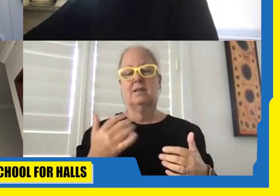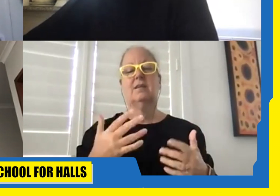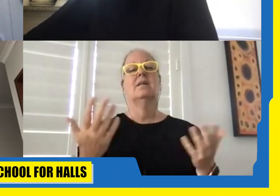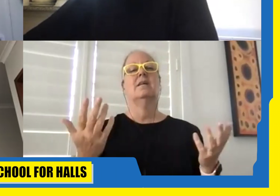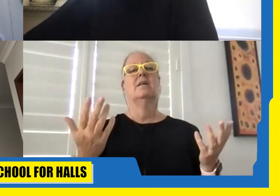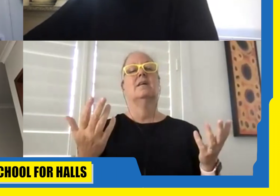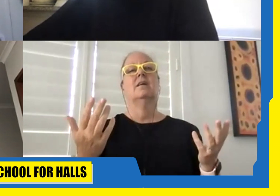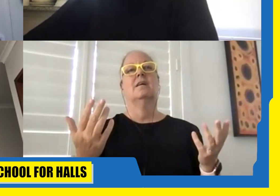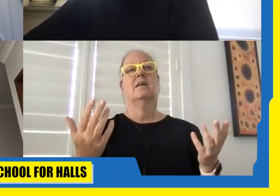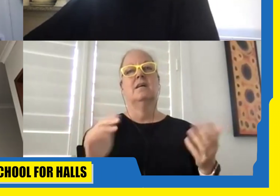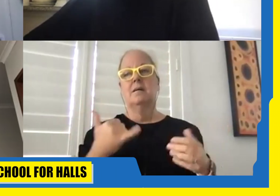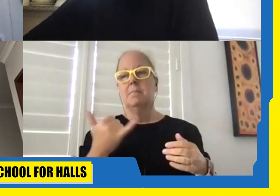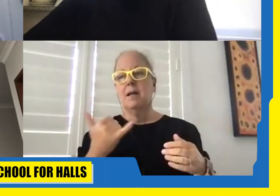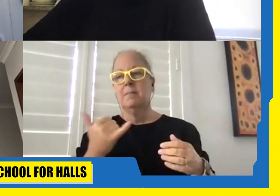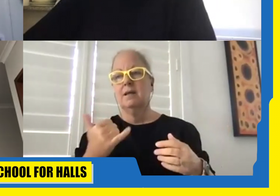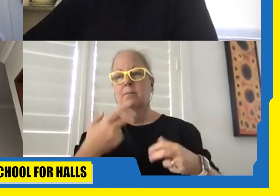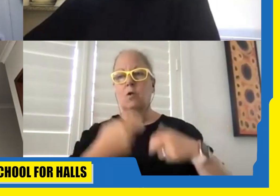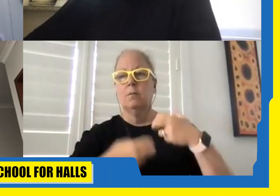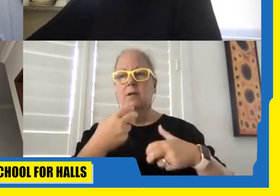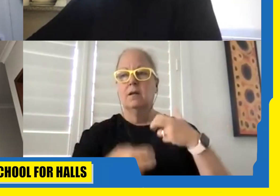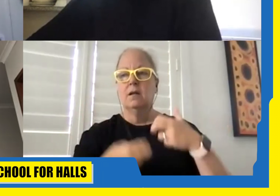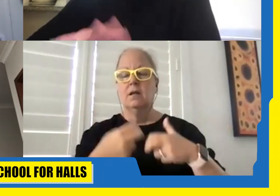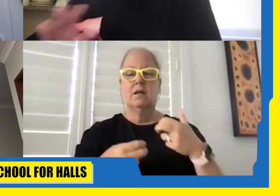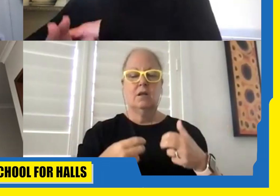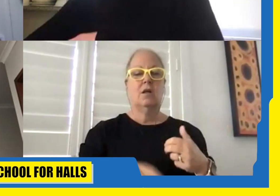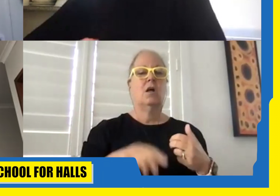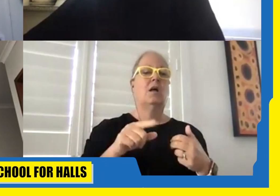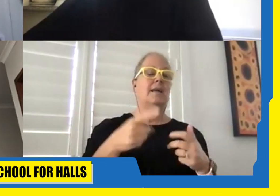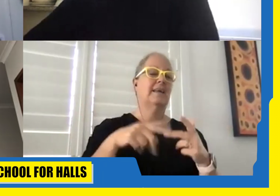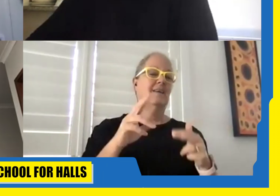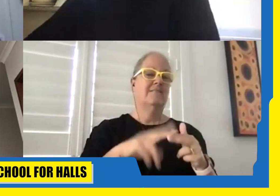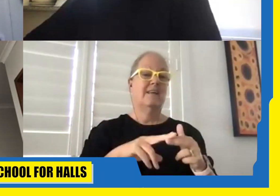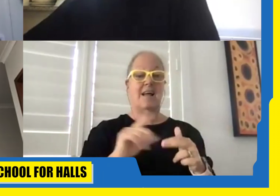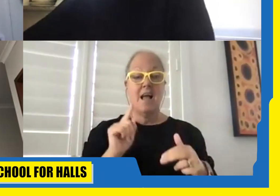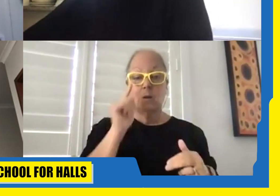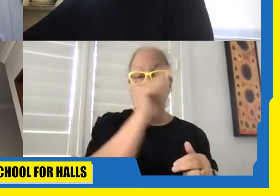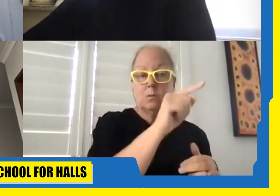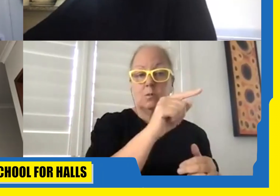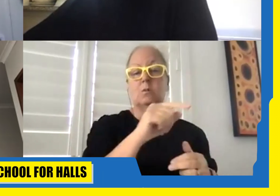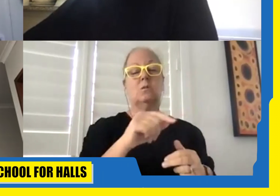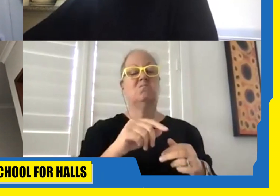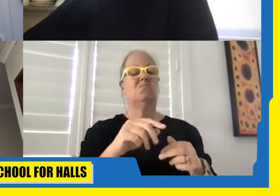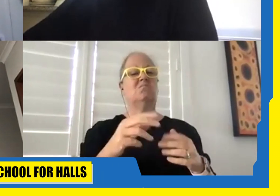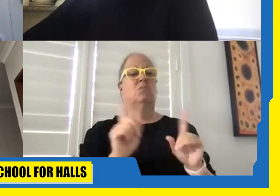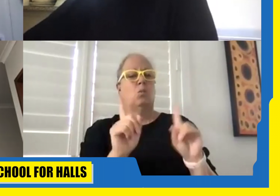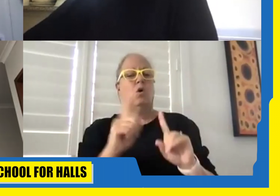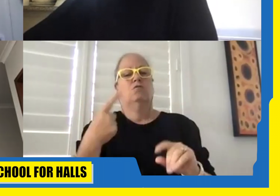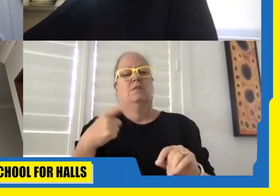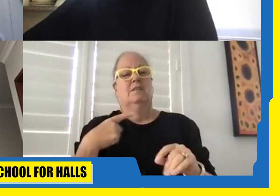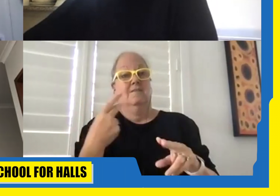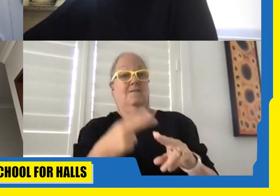distracting or act up, is going to be so bad if it's an outside crowd, whatever the factors are there.